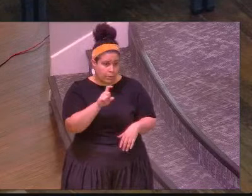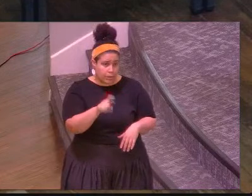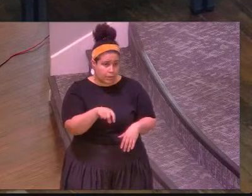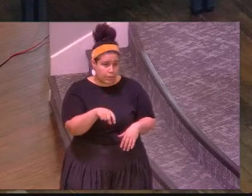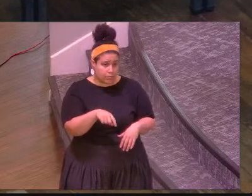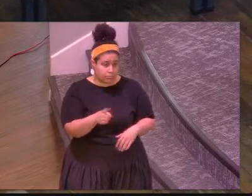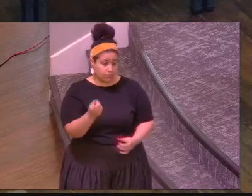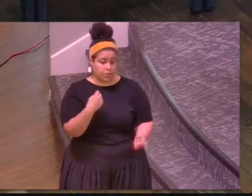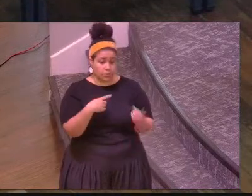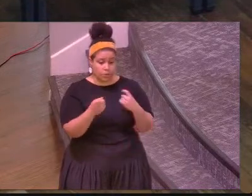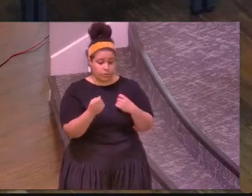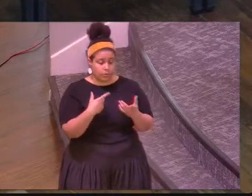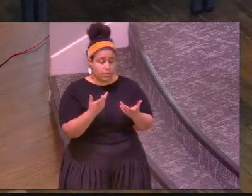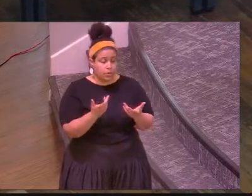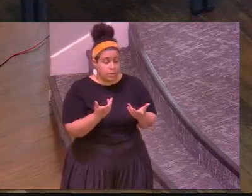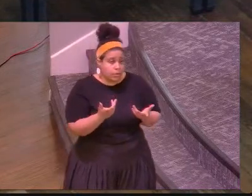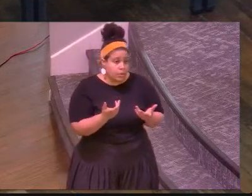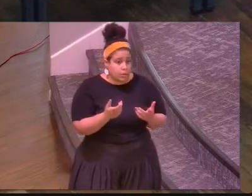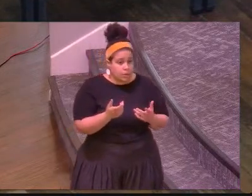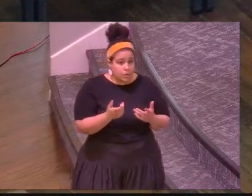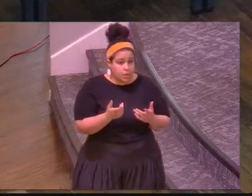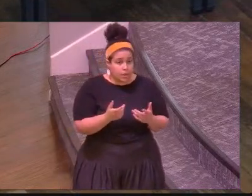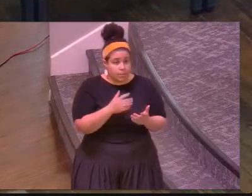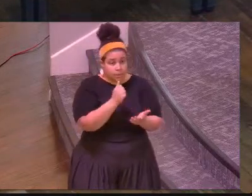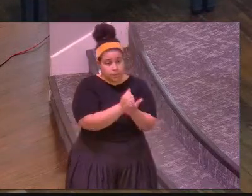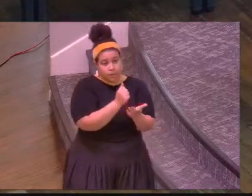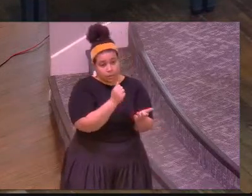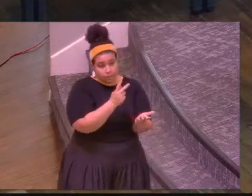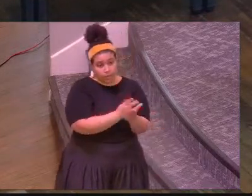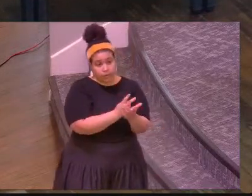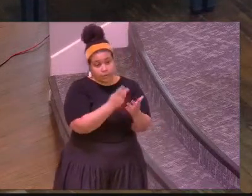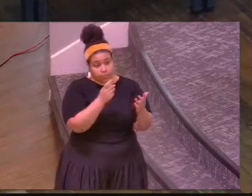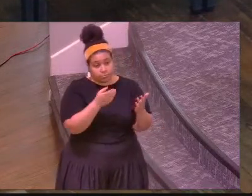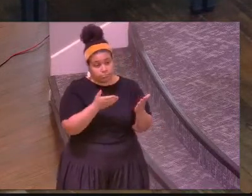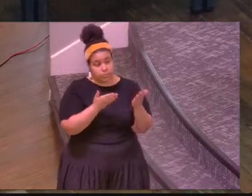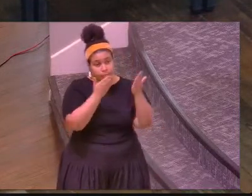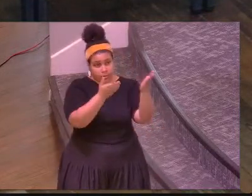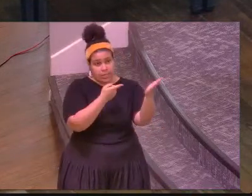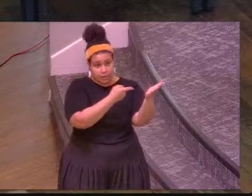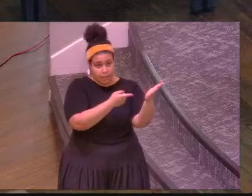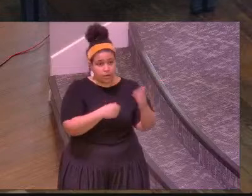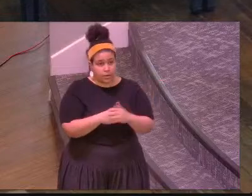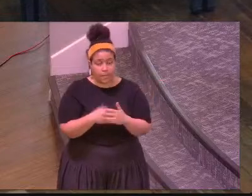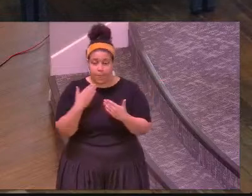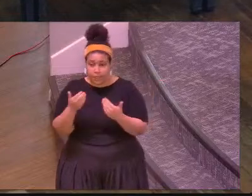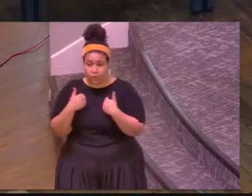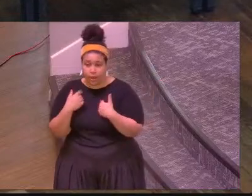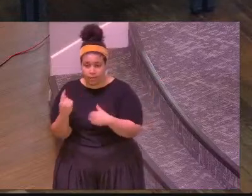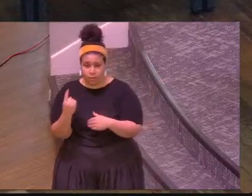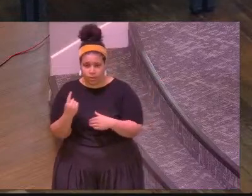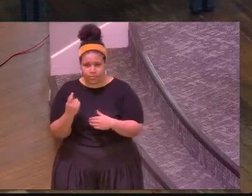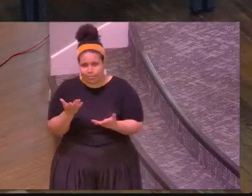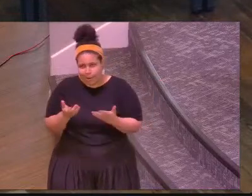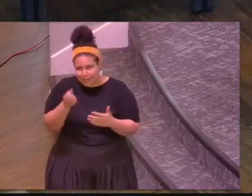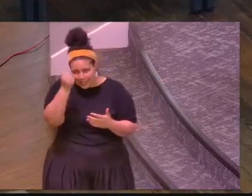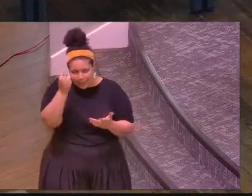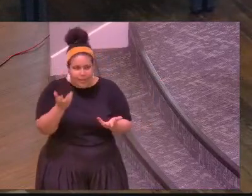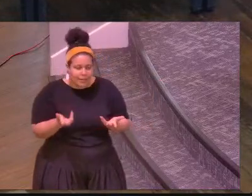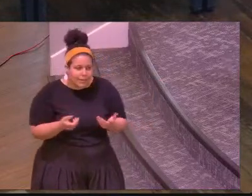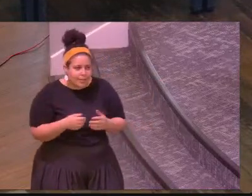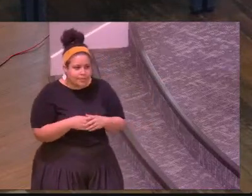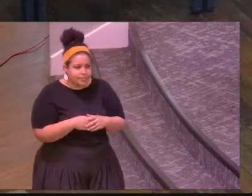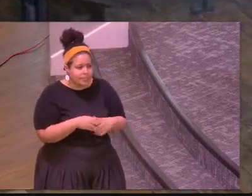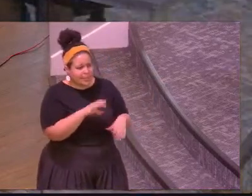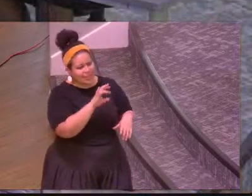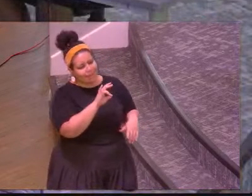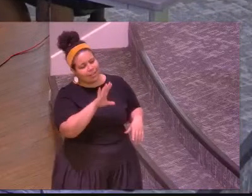questions, again, it'll just be a motion to approve the bond resolution as presented. Thank you. I have one probably dumb question. The